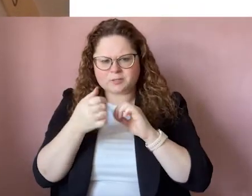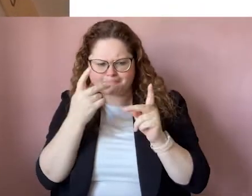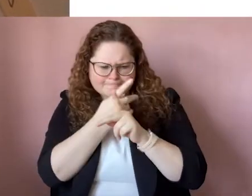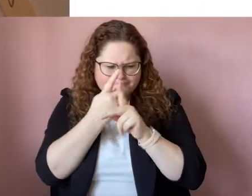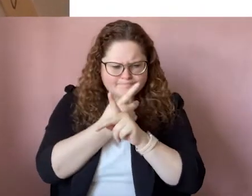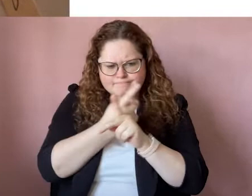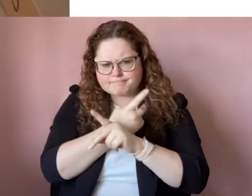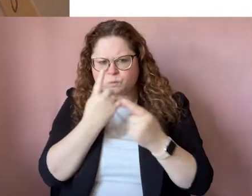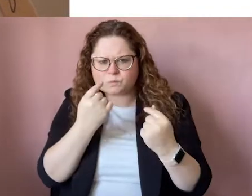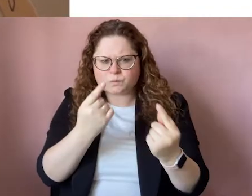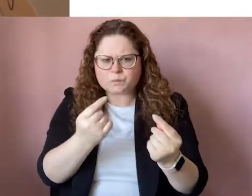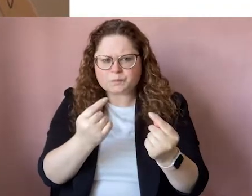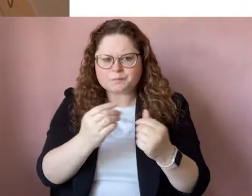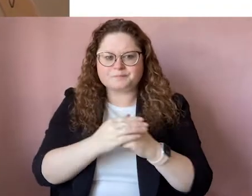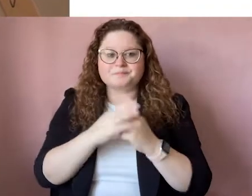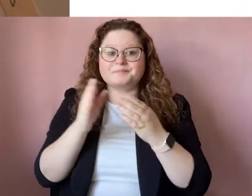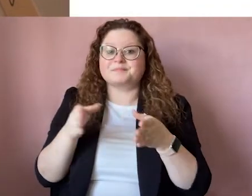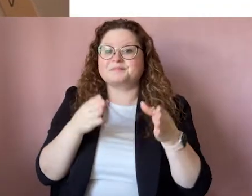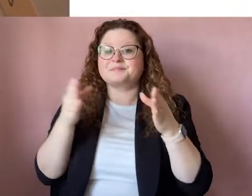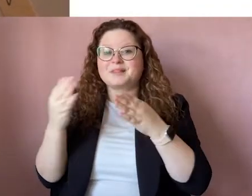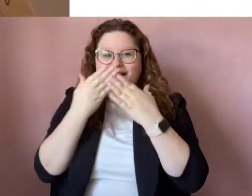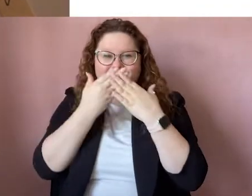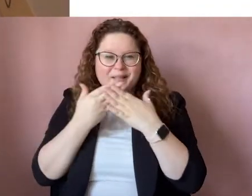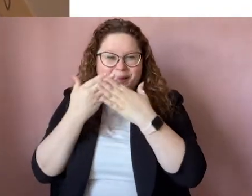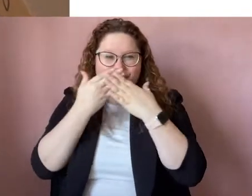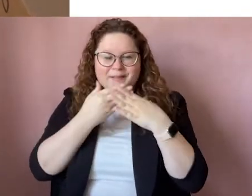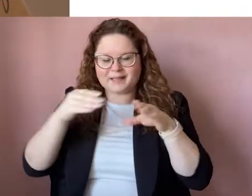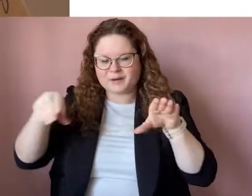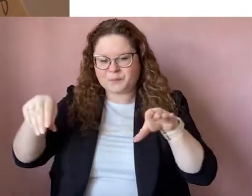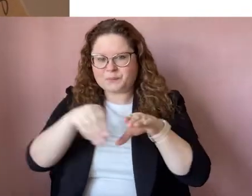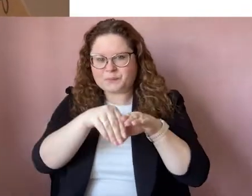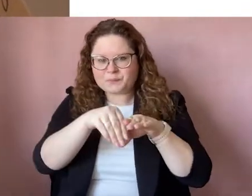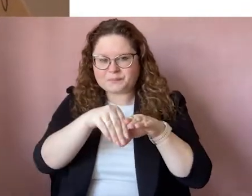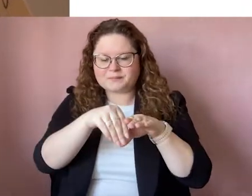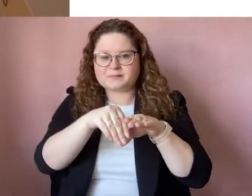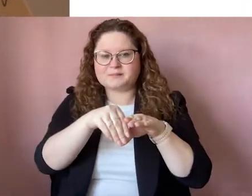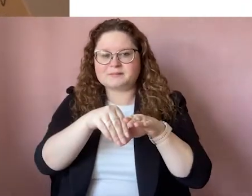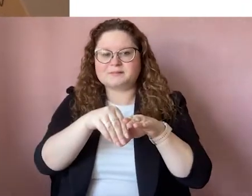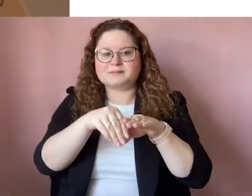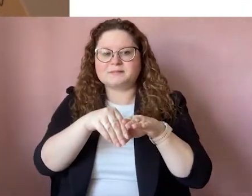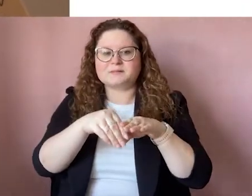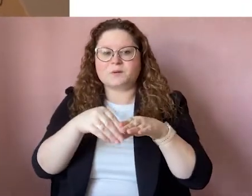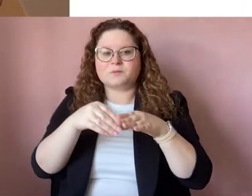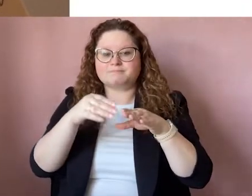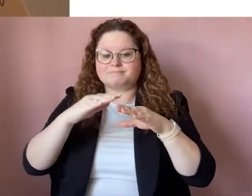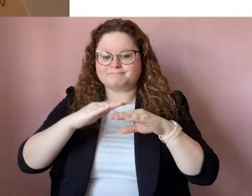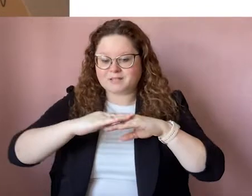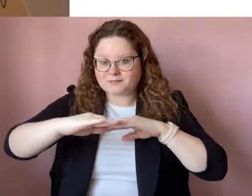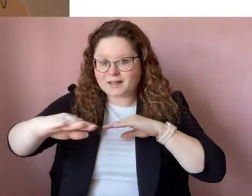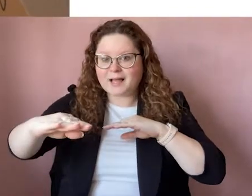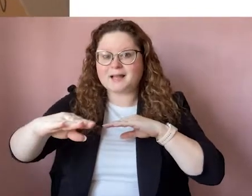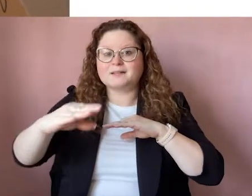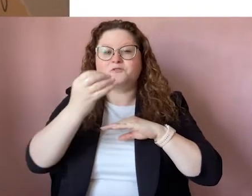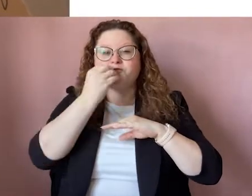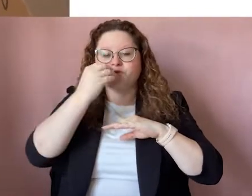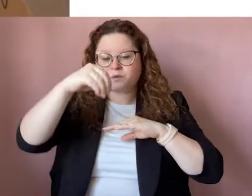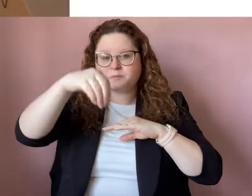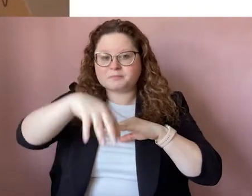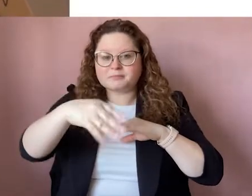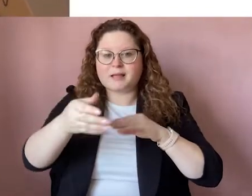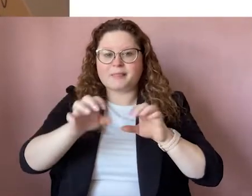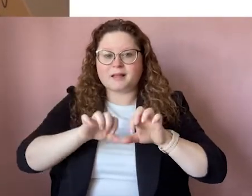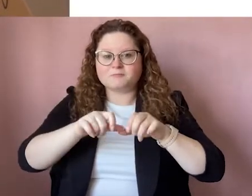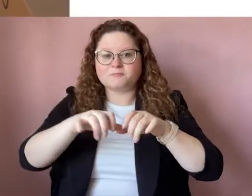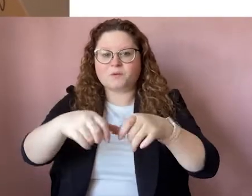more. And then our little napkin holders here that you pull out and stuff with treats and then roll up and then pop back